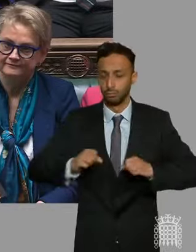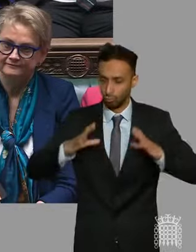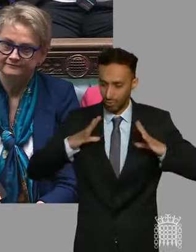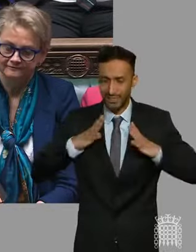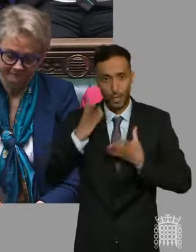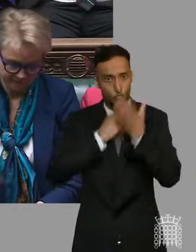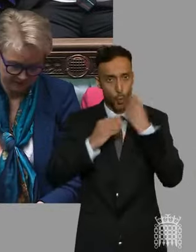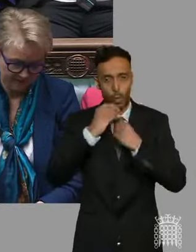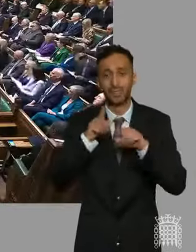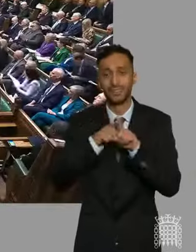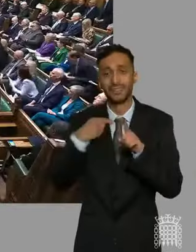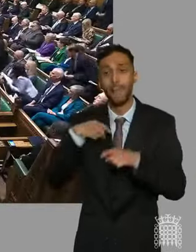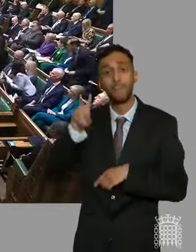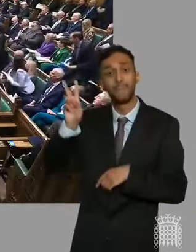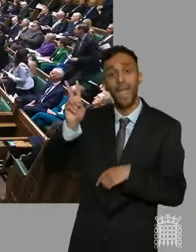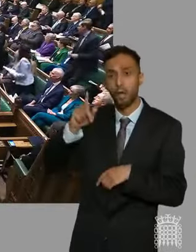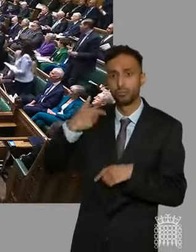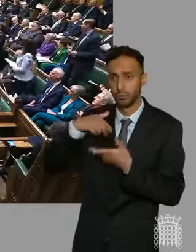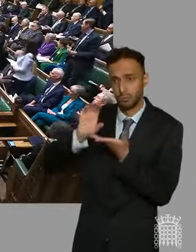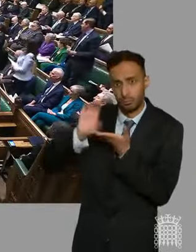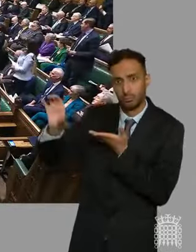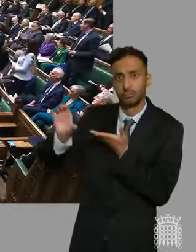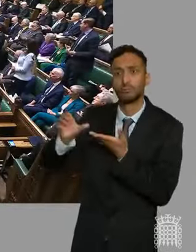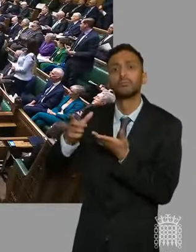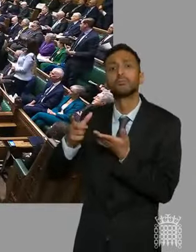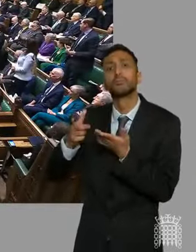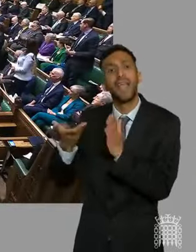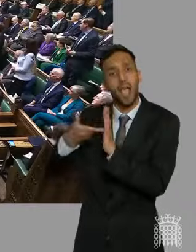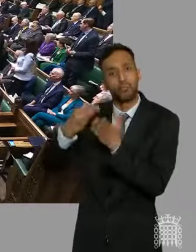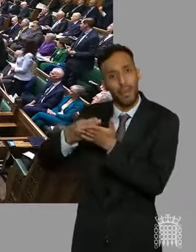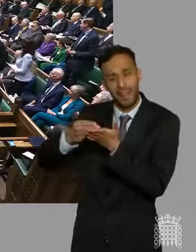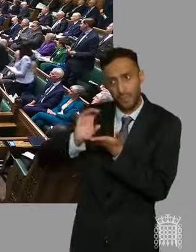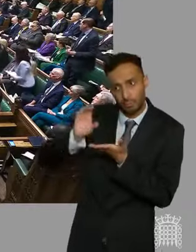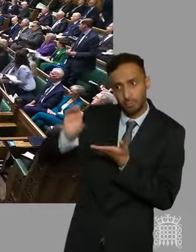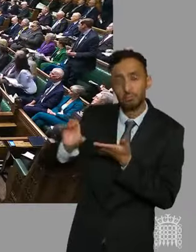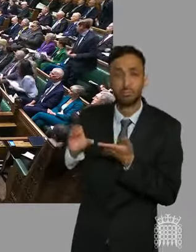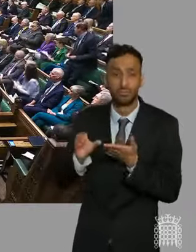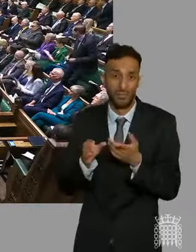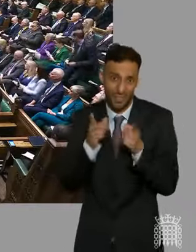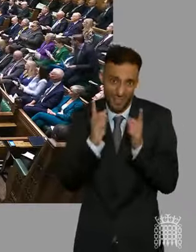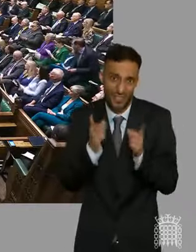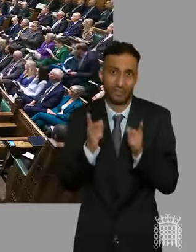Labour government makes. We now come to the Leader of the Opposition, Kemi Badenoch.